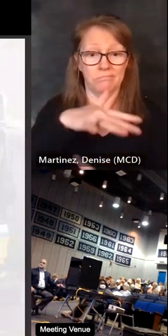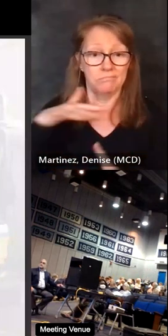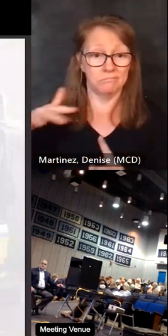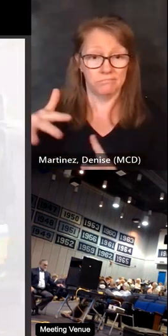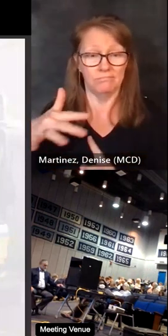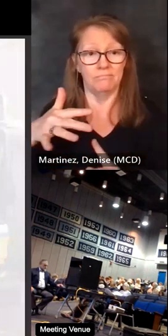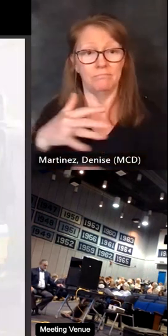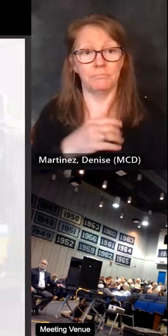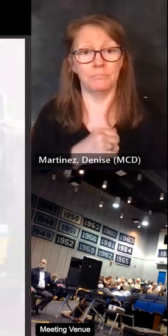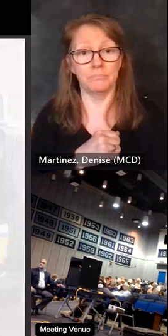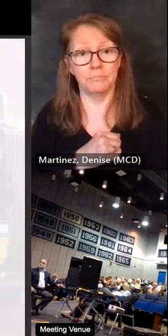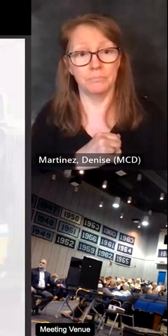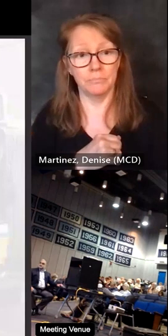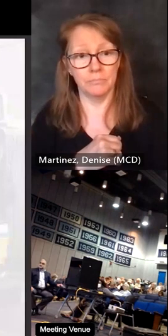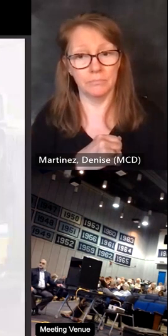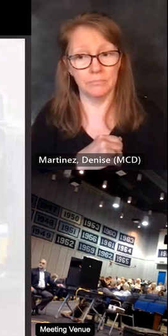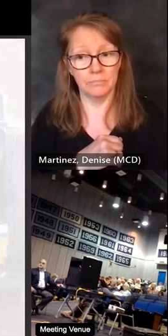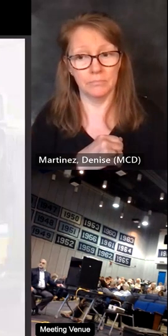project there.